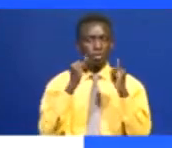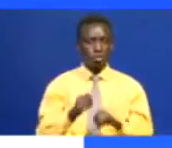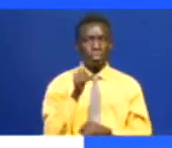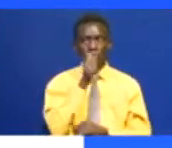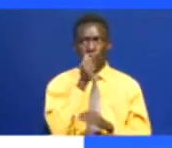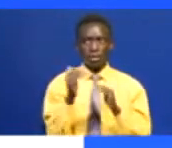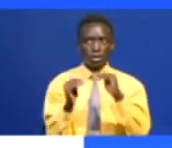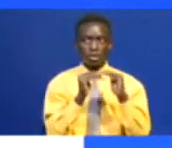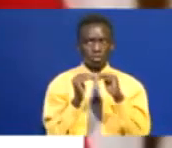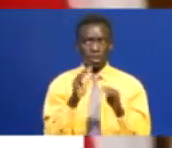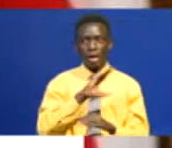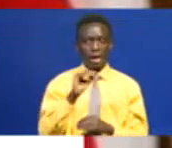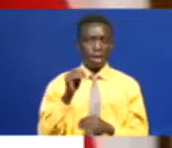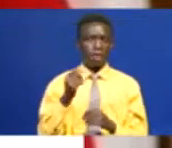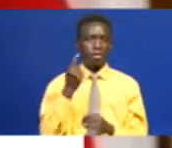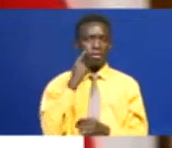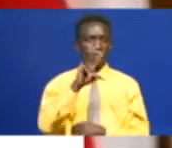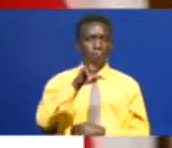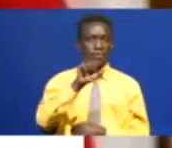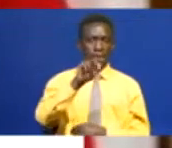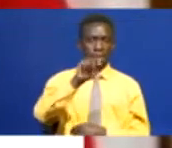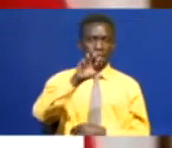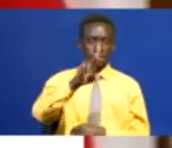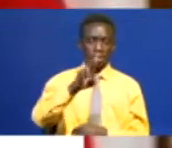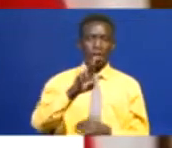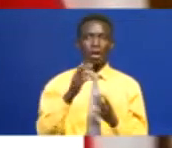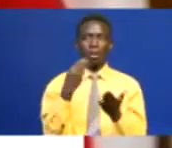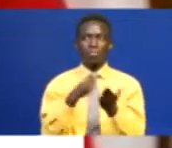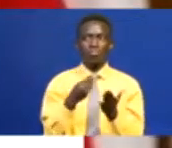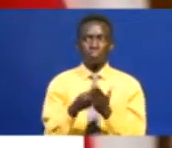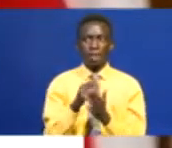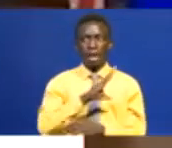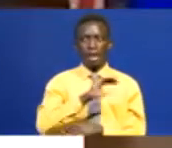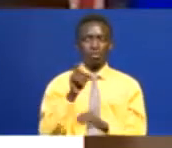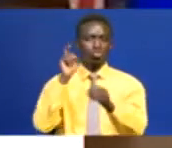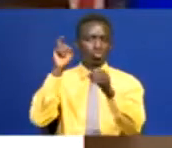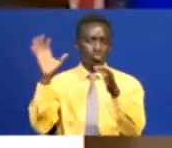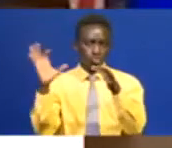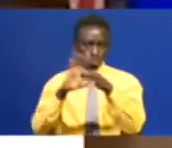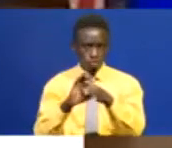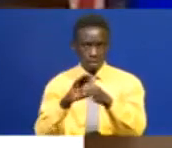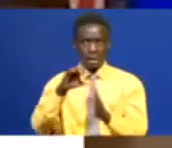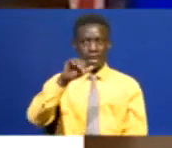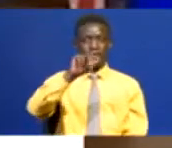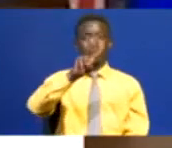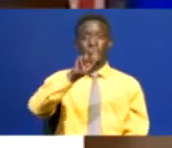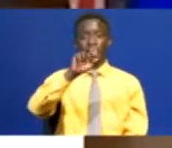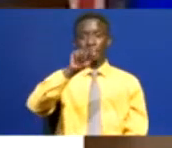venture capital, and joint venture investments in advanced semiconductors and some quantum information technologies in China.